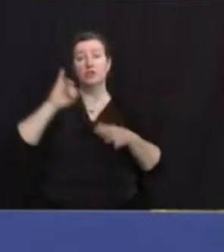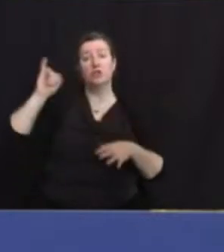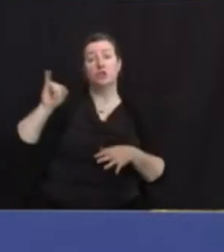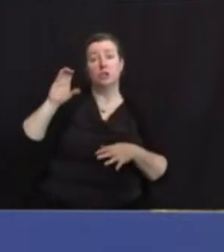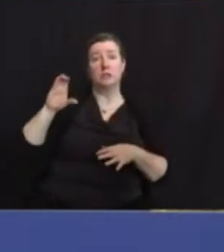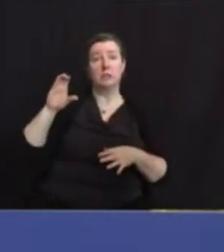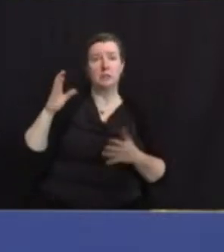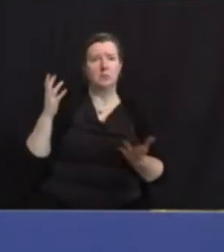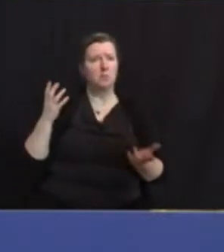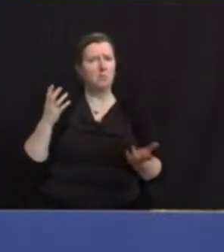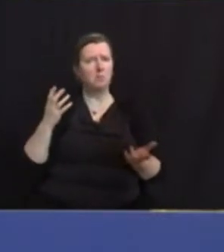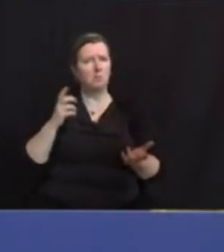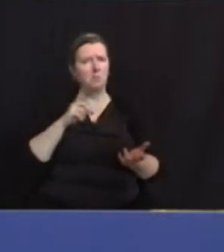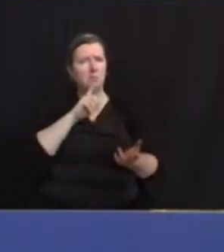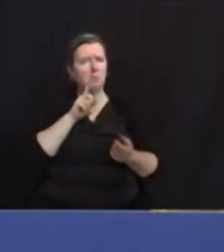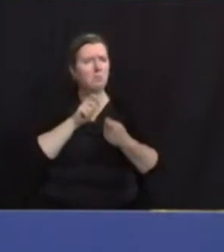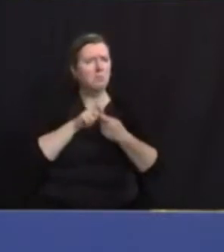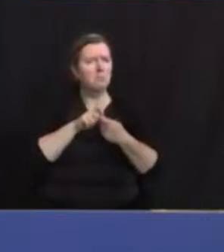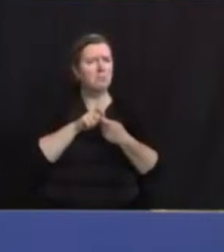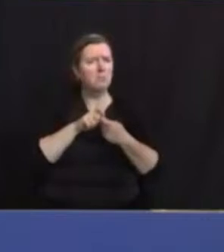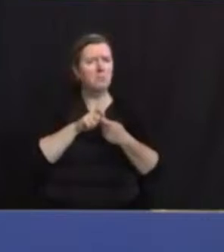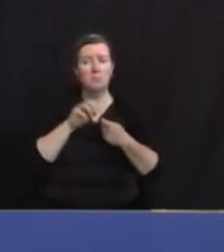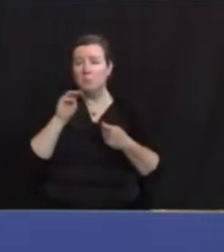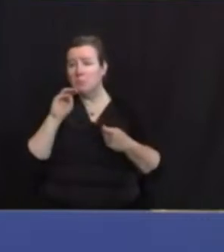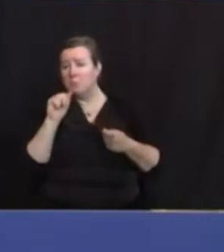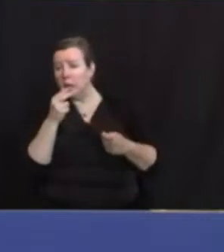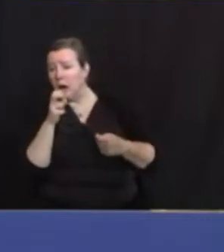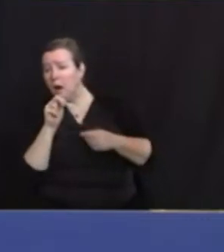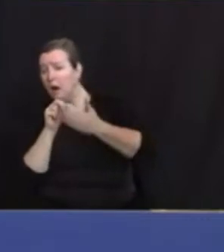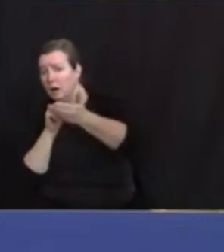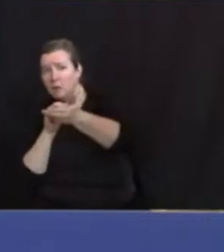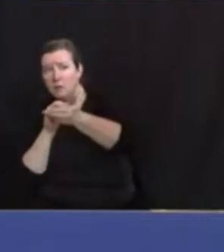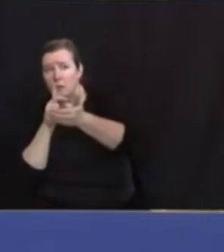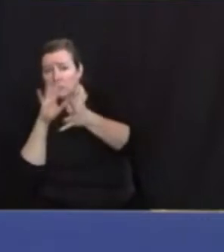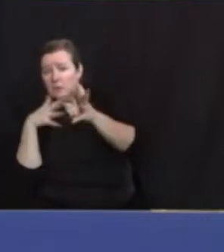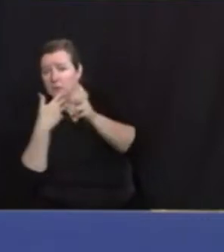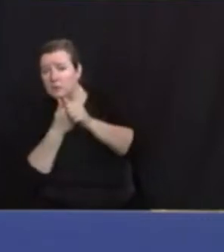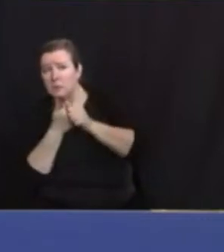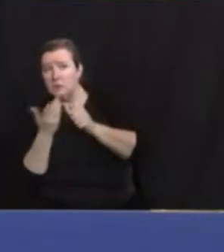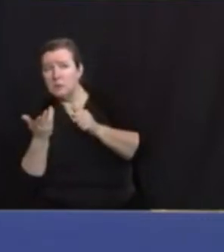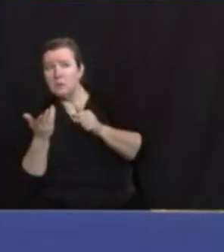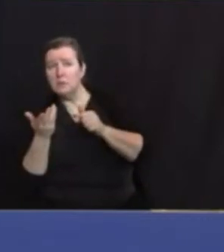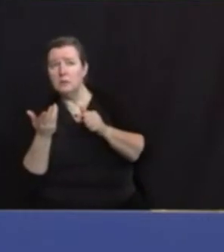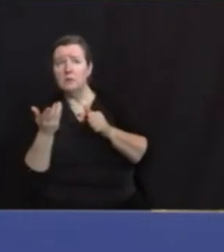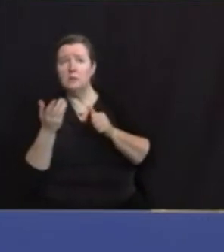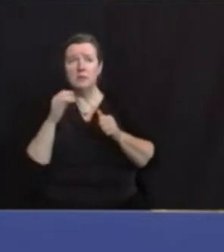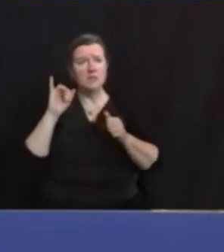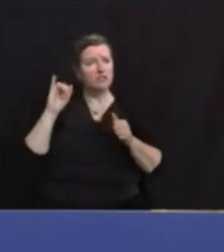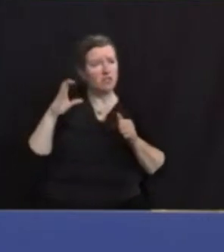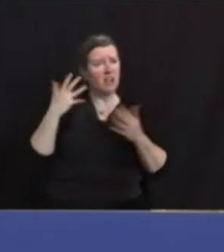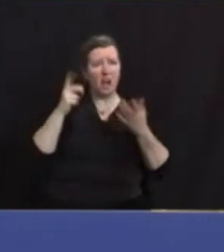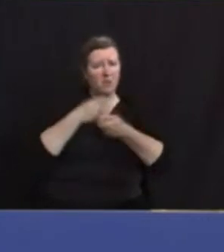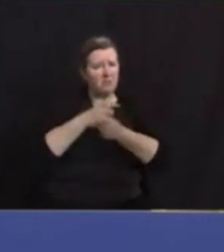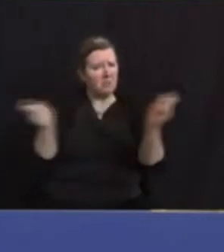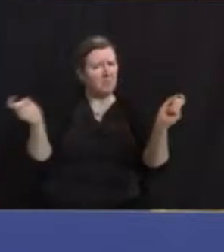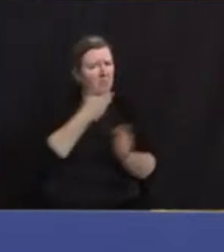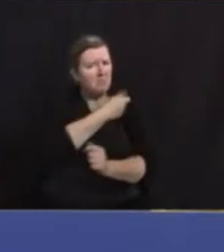up with Matt? I believe they are administering already, and I just can't give you a number, and we'll get back